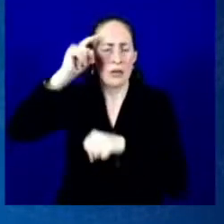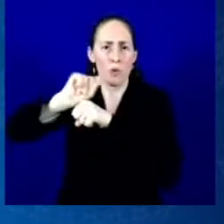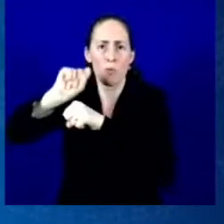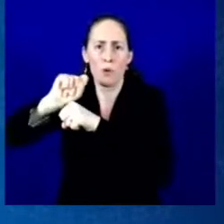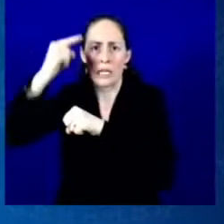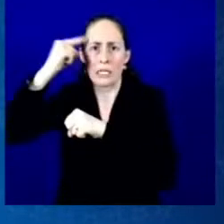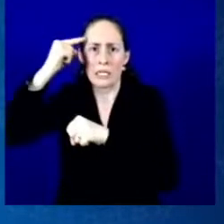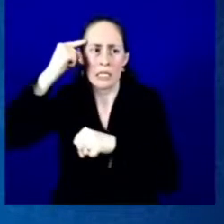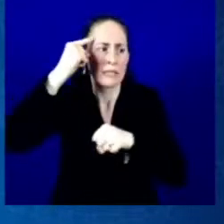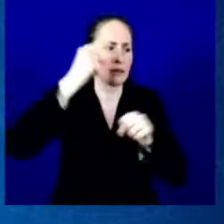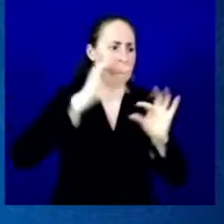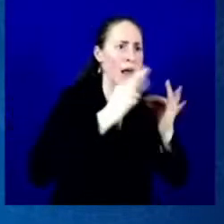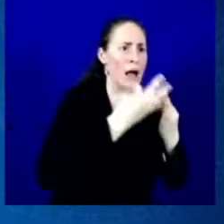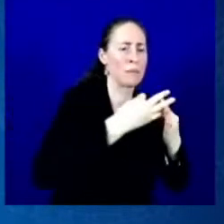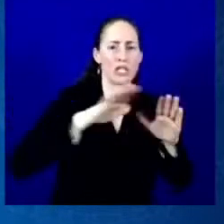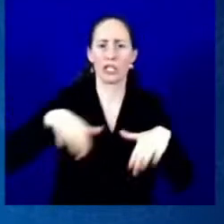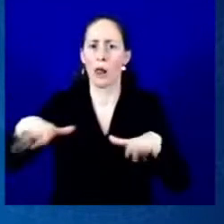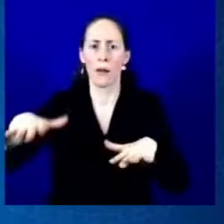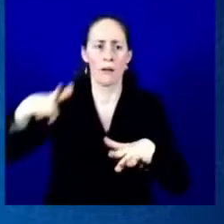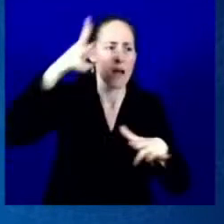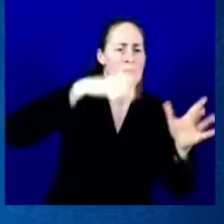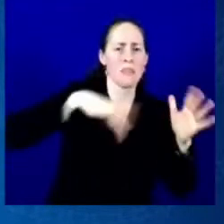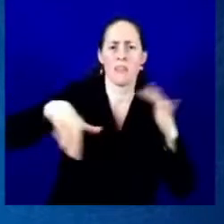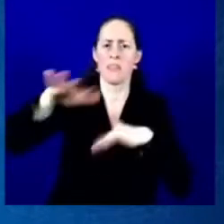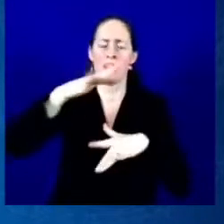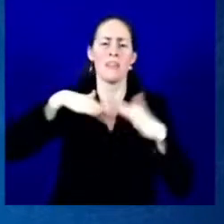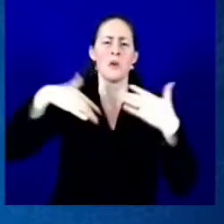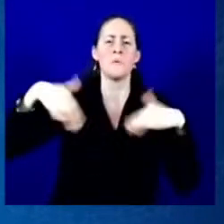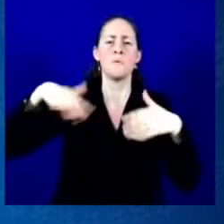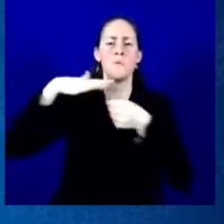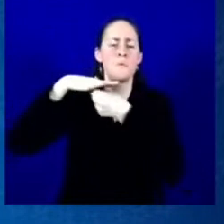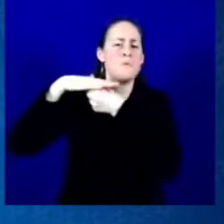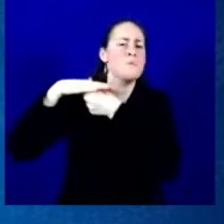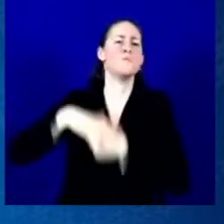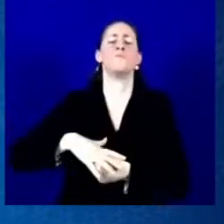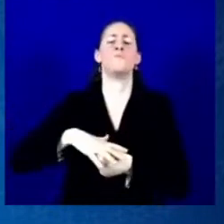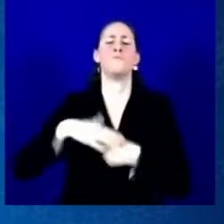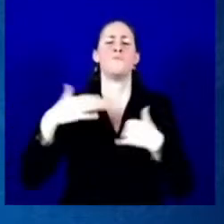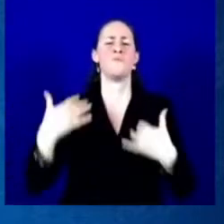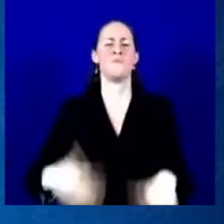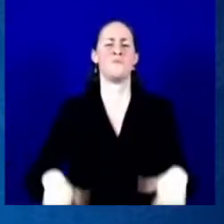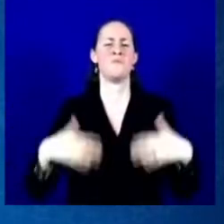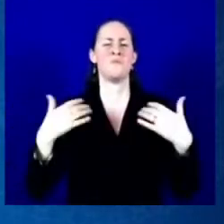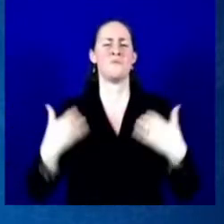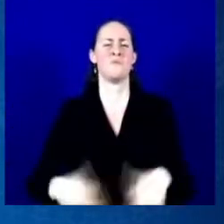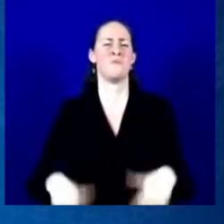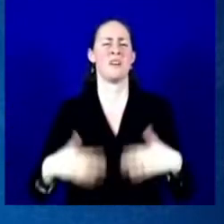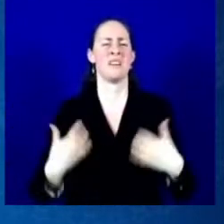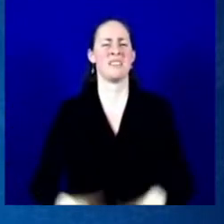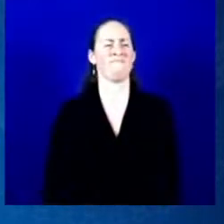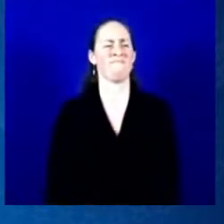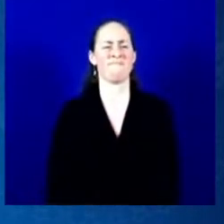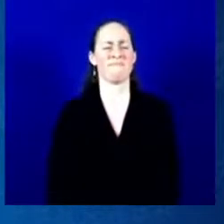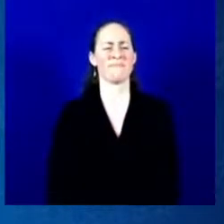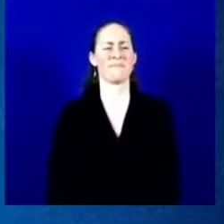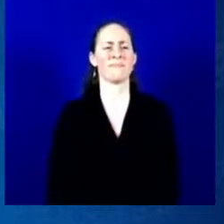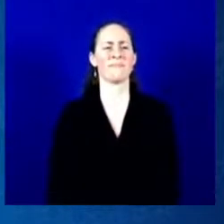child. And fourth, the American Family Plan puts directly into the pockets of millions of